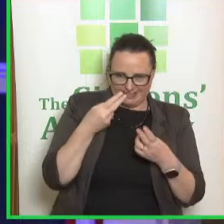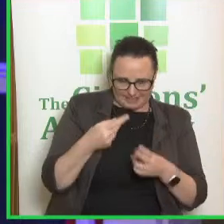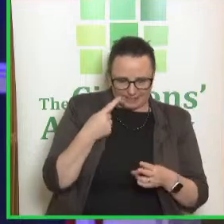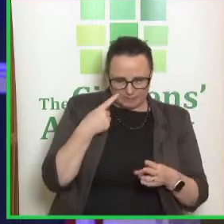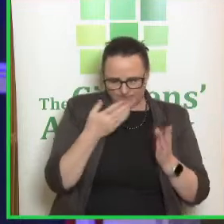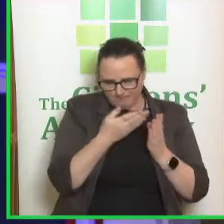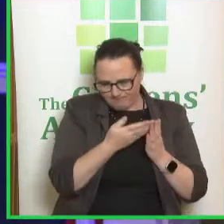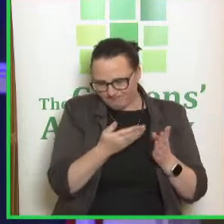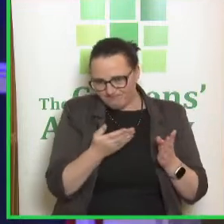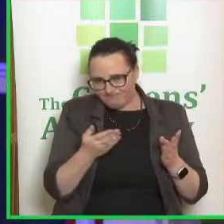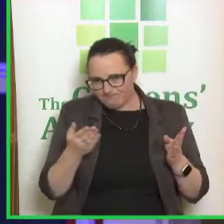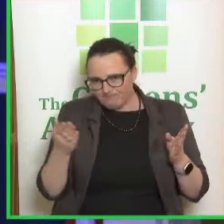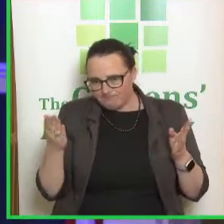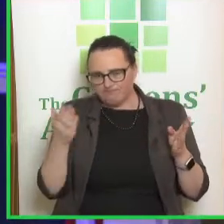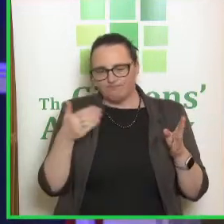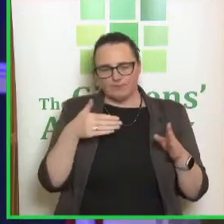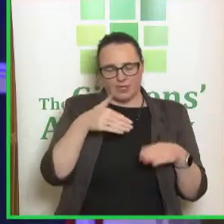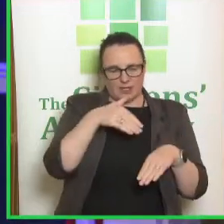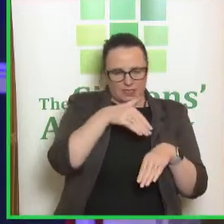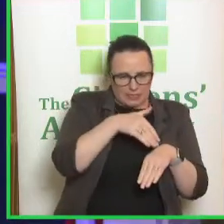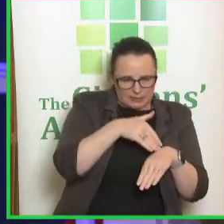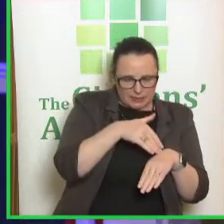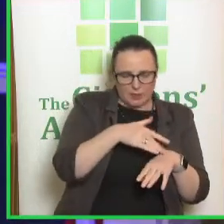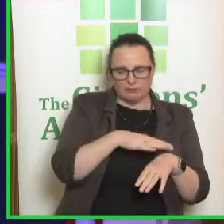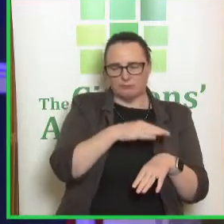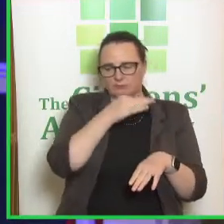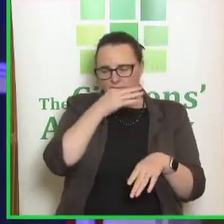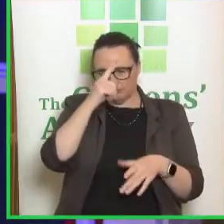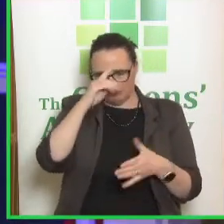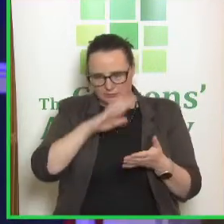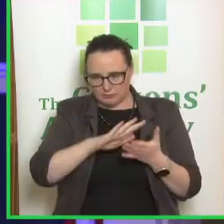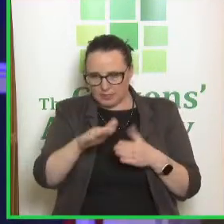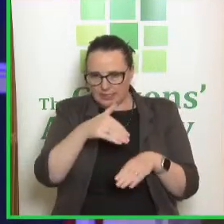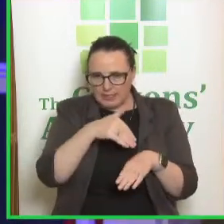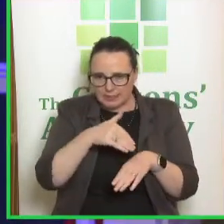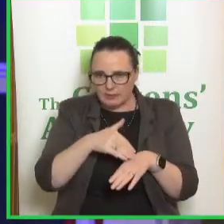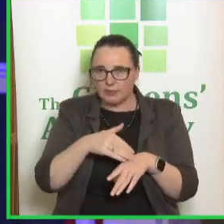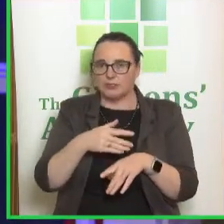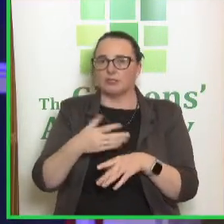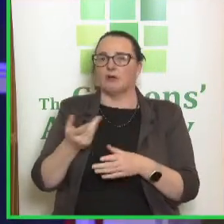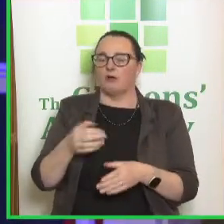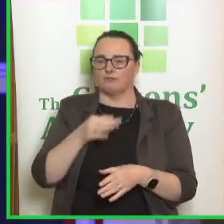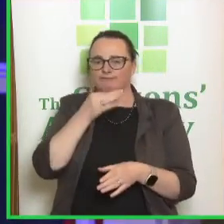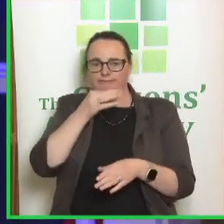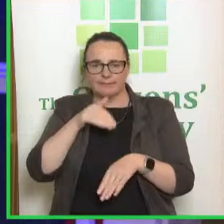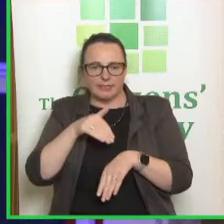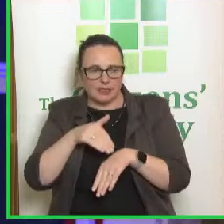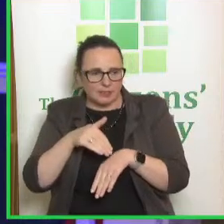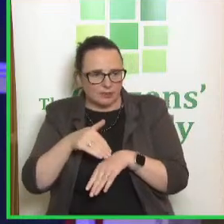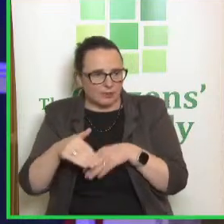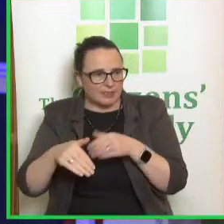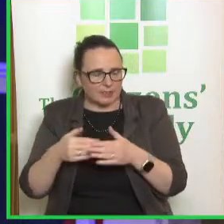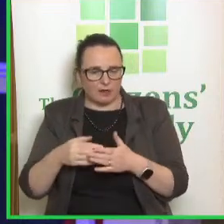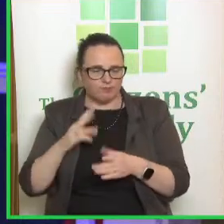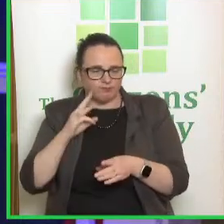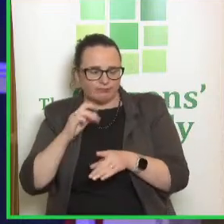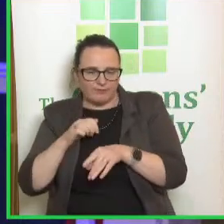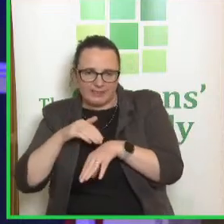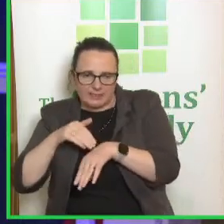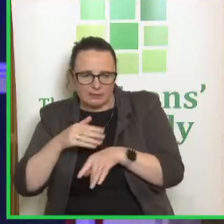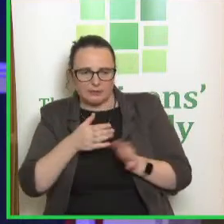all consequences, unintended and intended, in relation to this. This is our chance to get it right, and I will welcome,